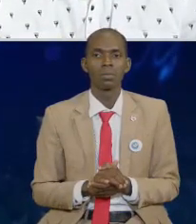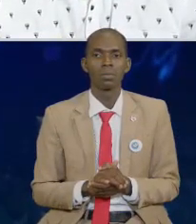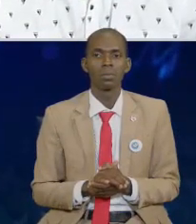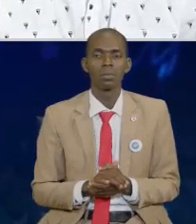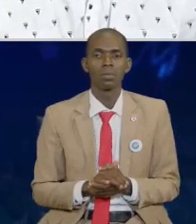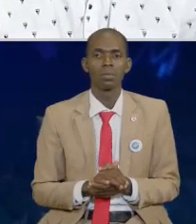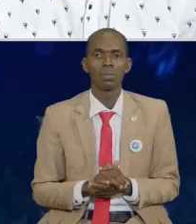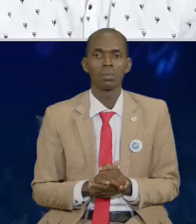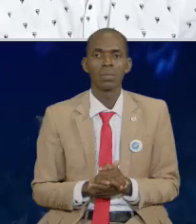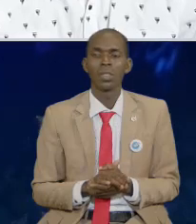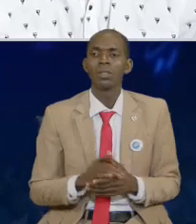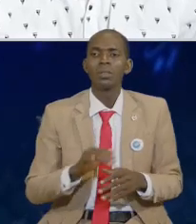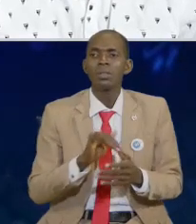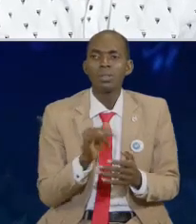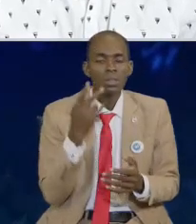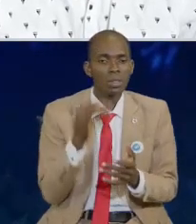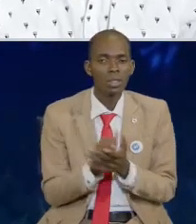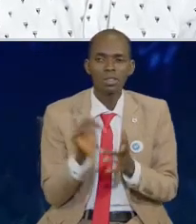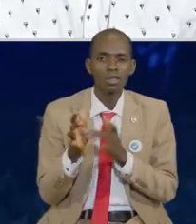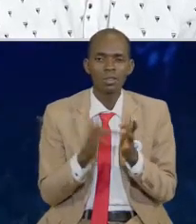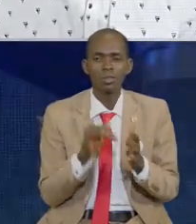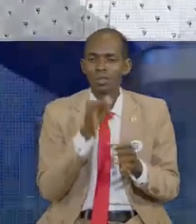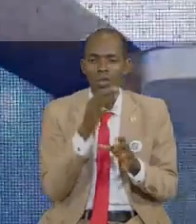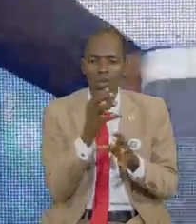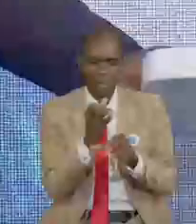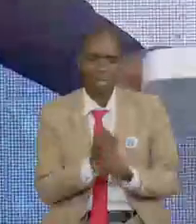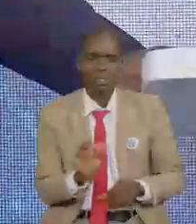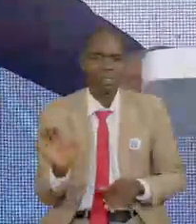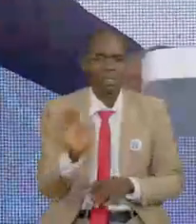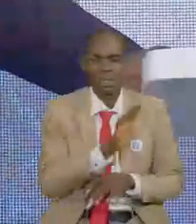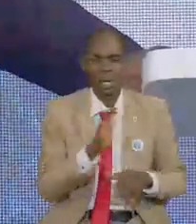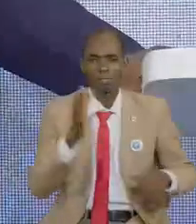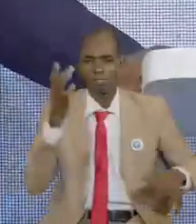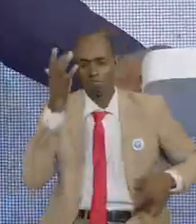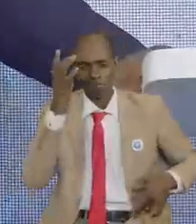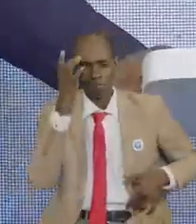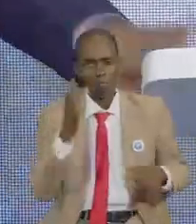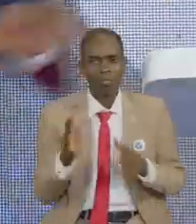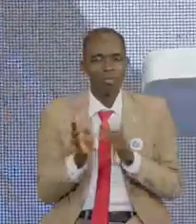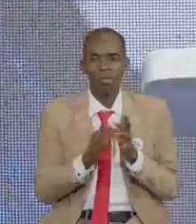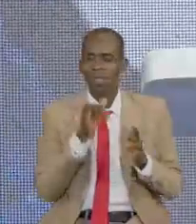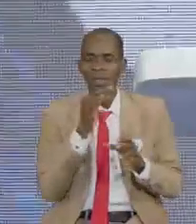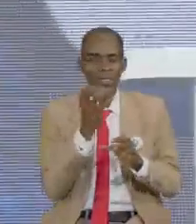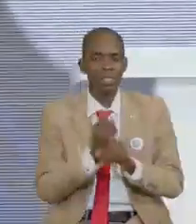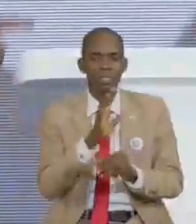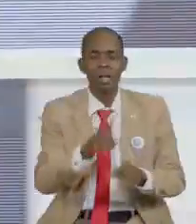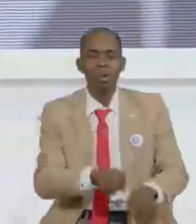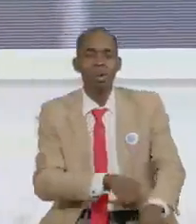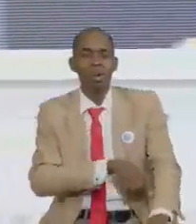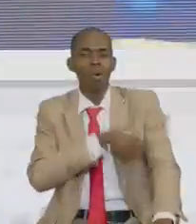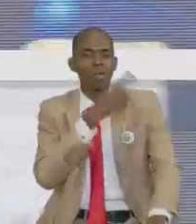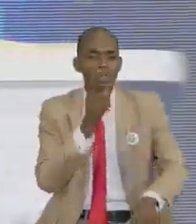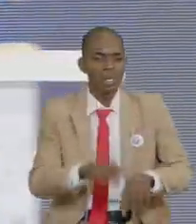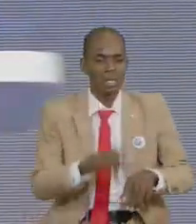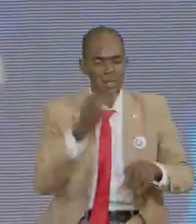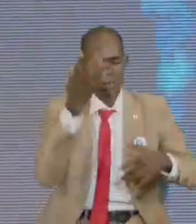He didn't catch their bacteria. He didn't catch their long-standing sickness. But he